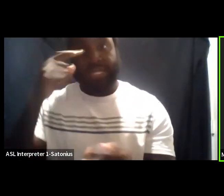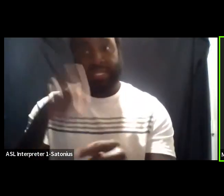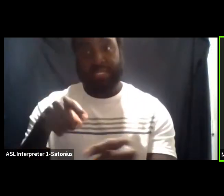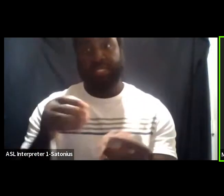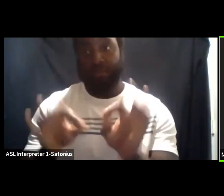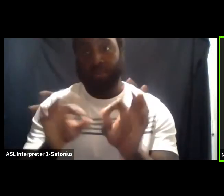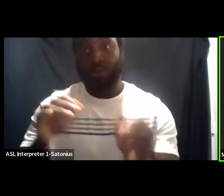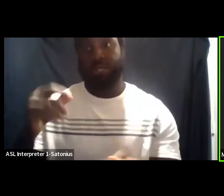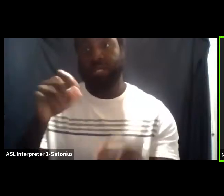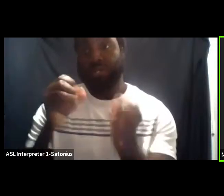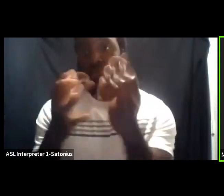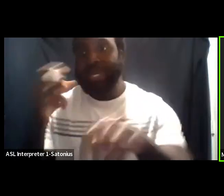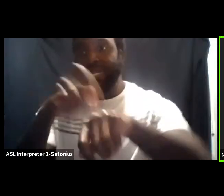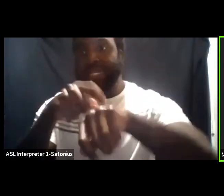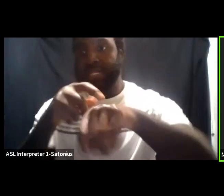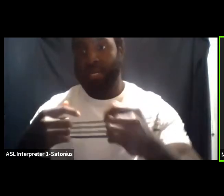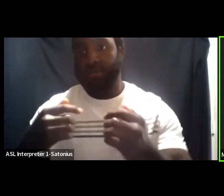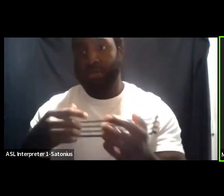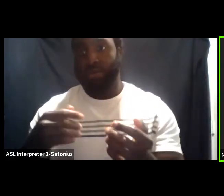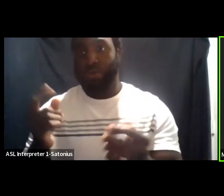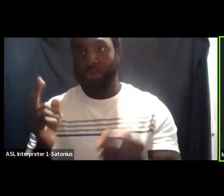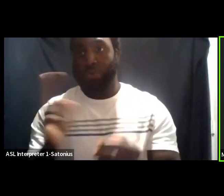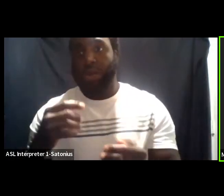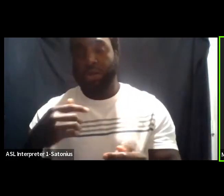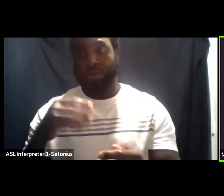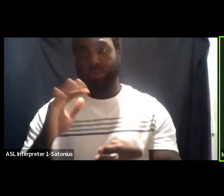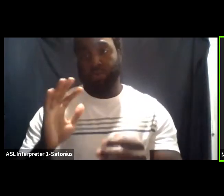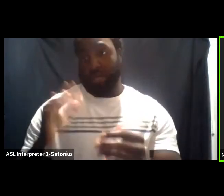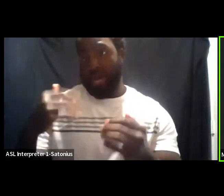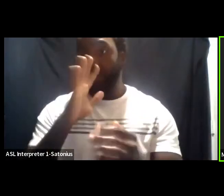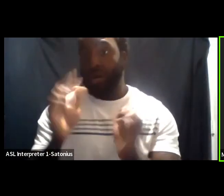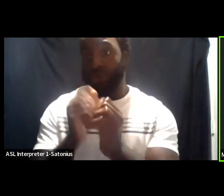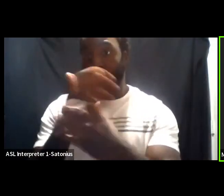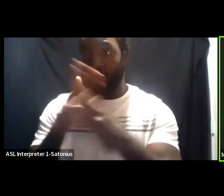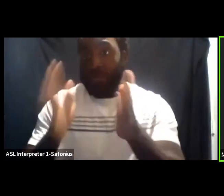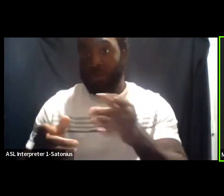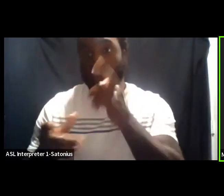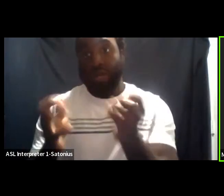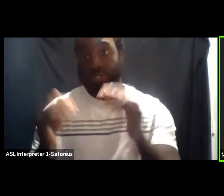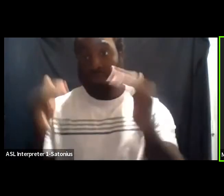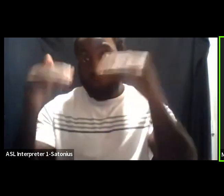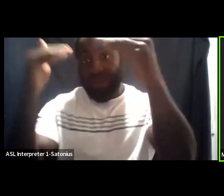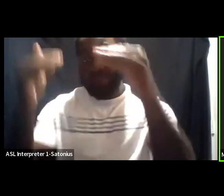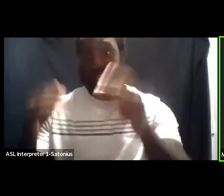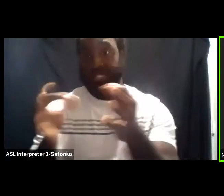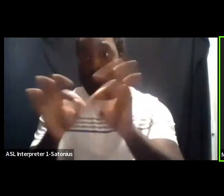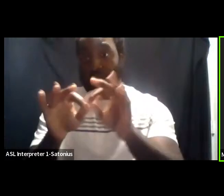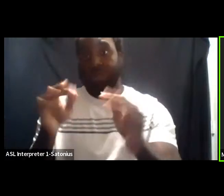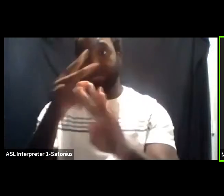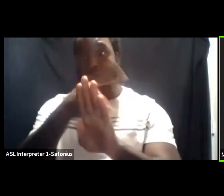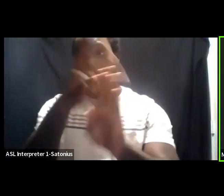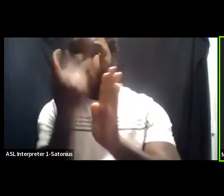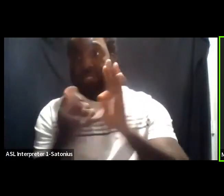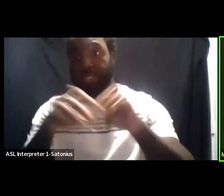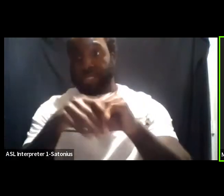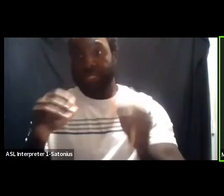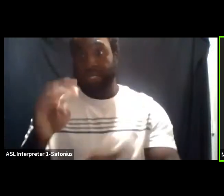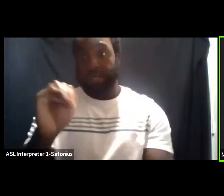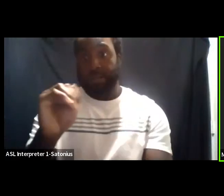times where I talk to partners who want to advance important projects in Manhattan to